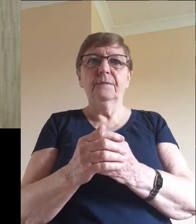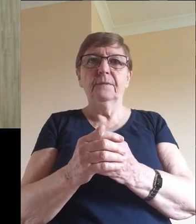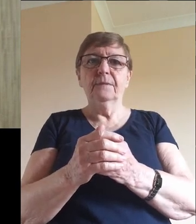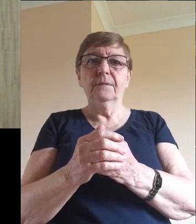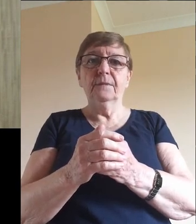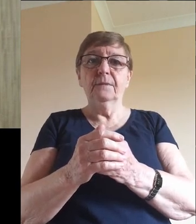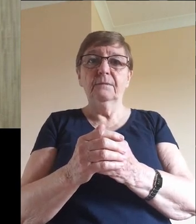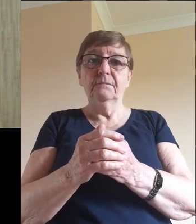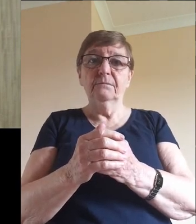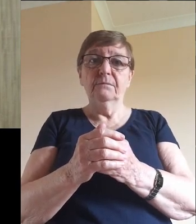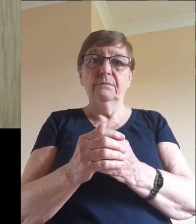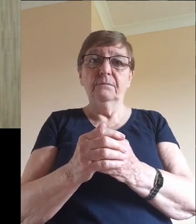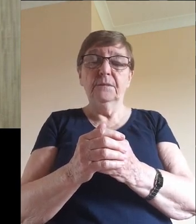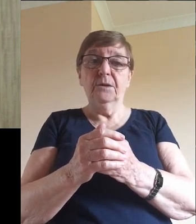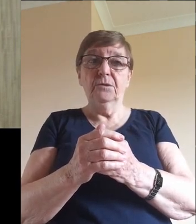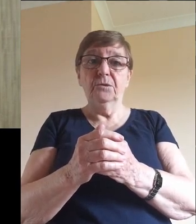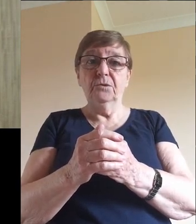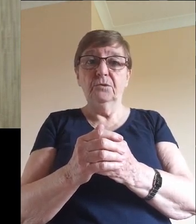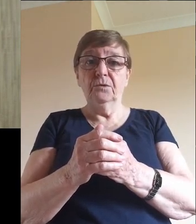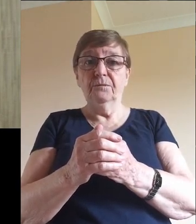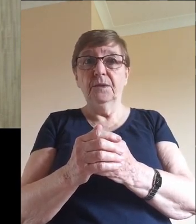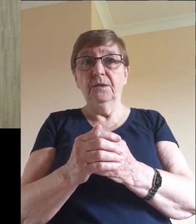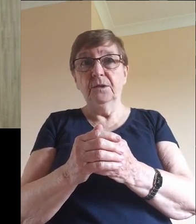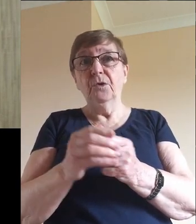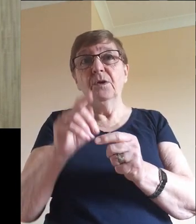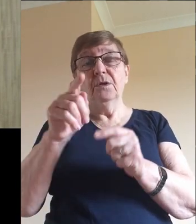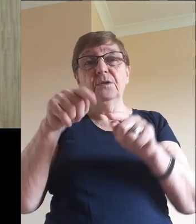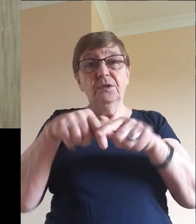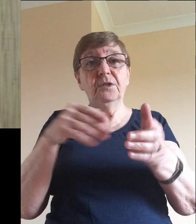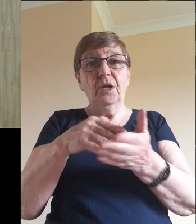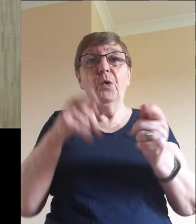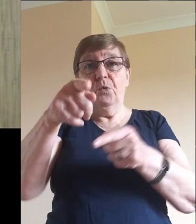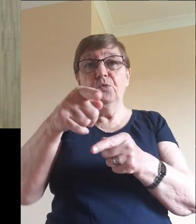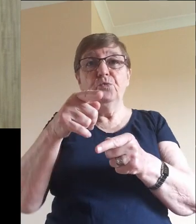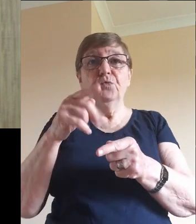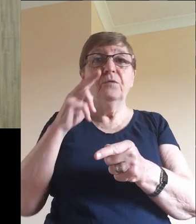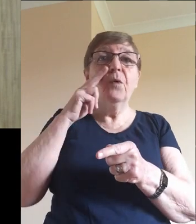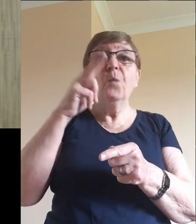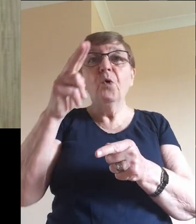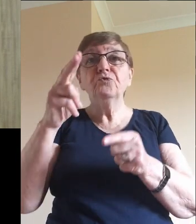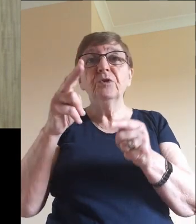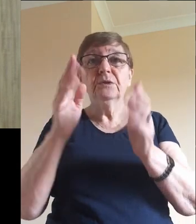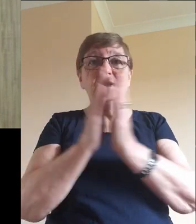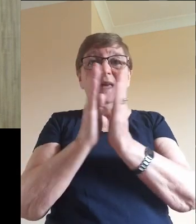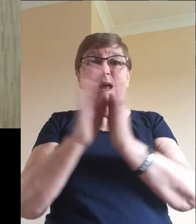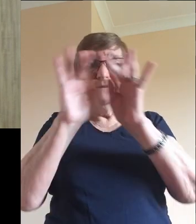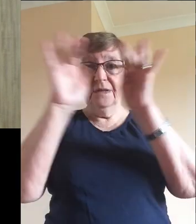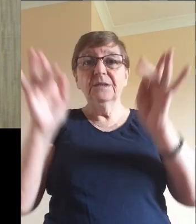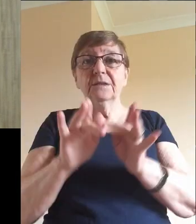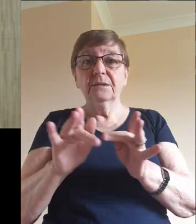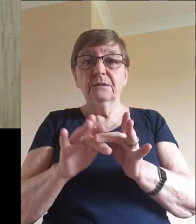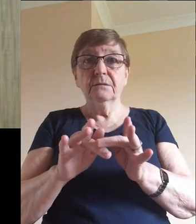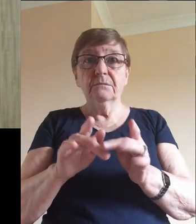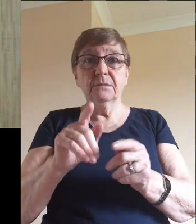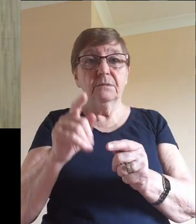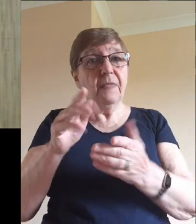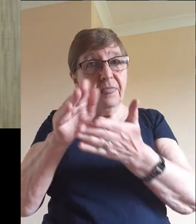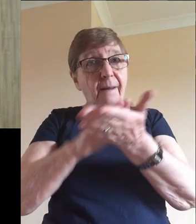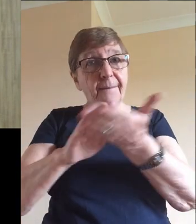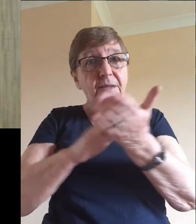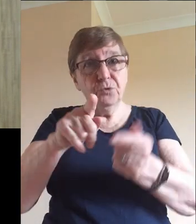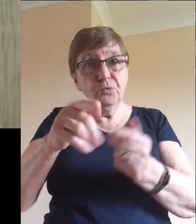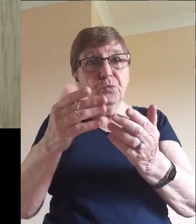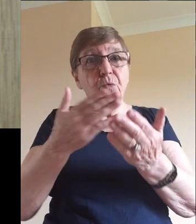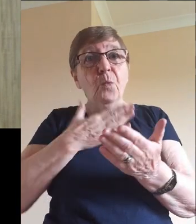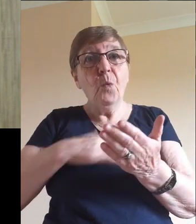Now, the fact that you're turning into a service suggests that you're wanting to welcome Jesus, to praise